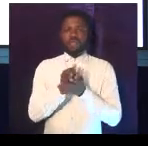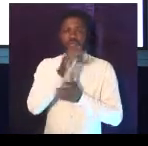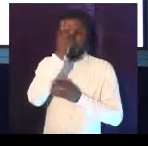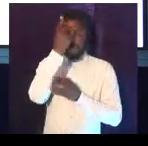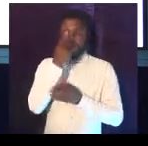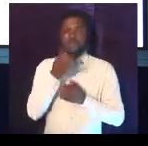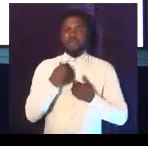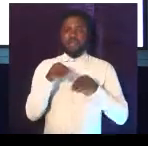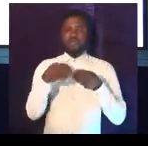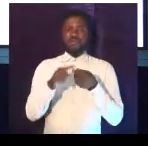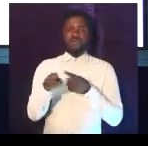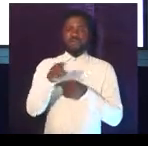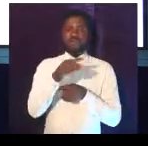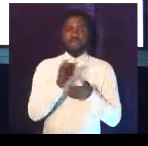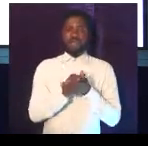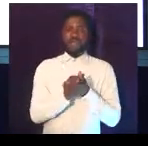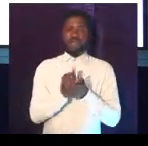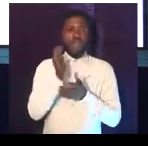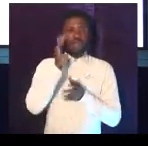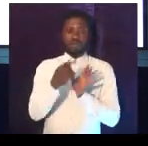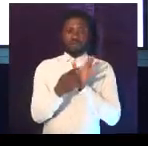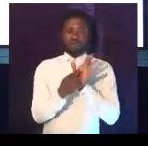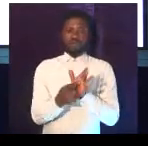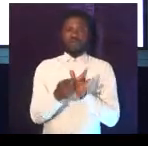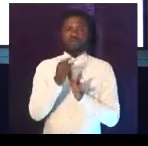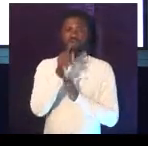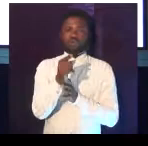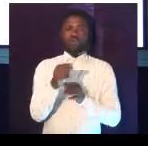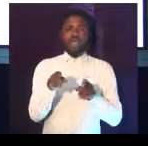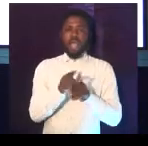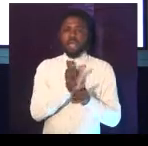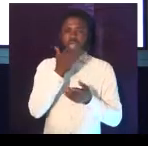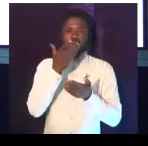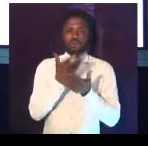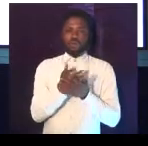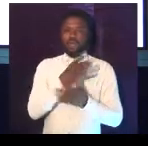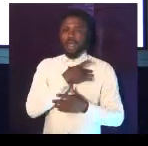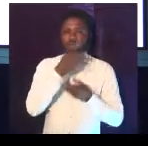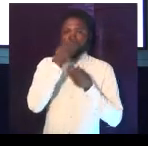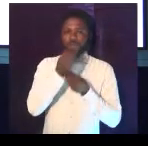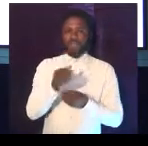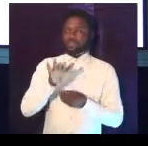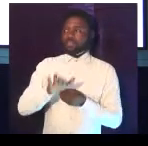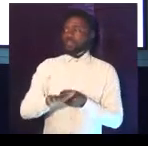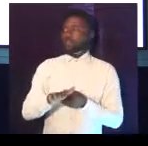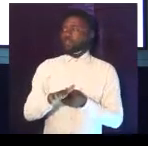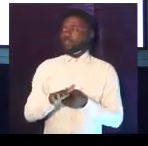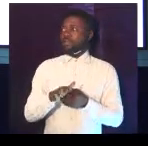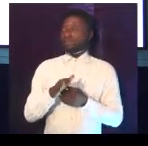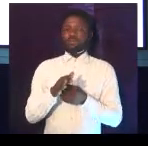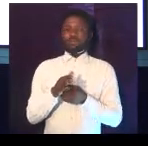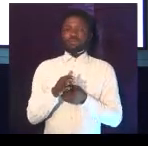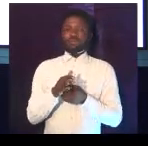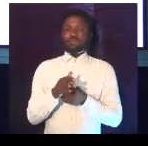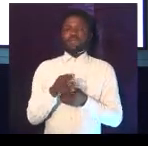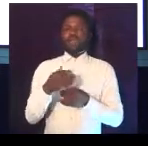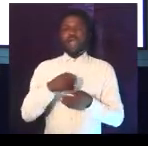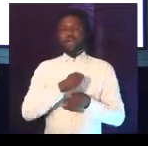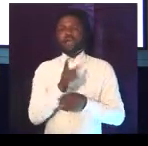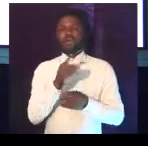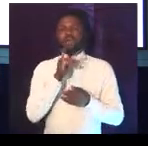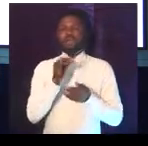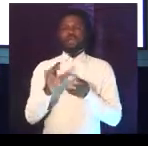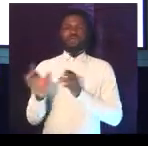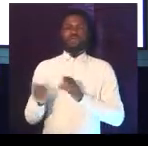your parents are giving you to follow. That will show you as a good and obedient child. The